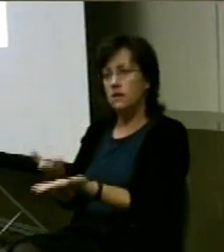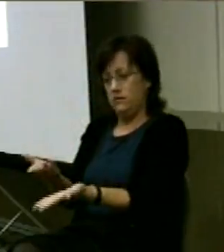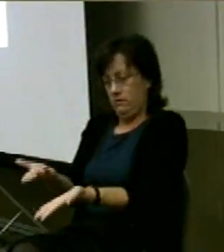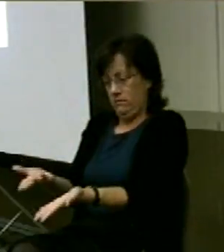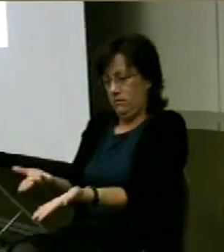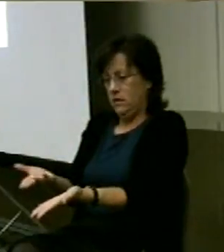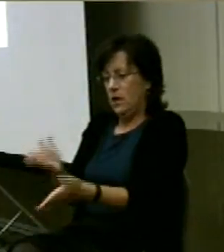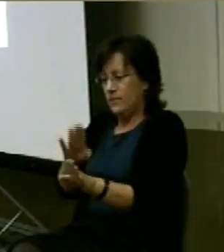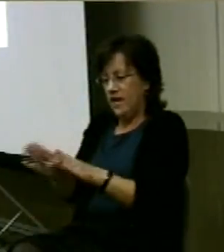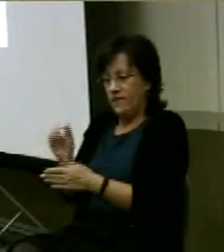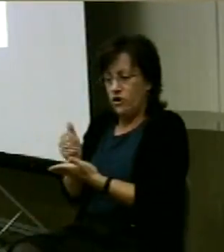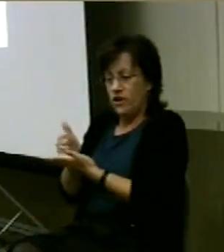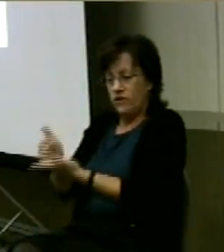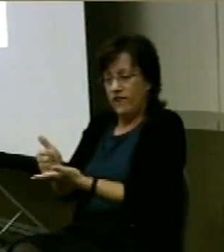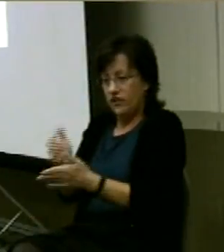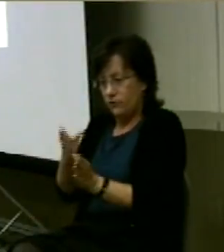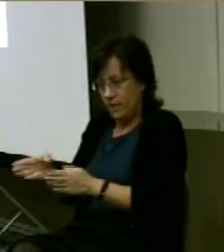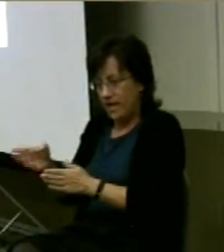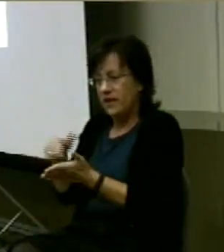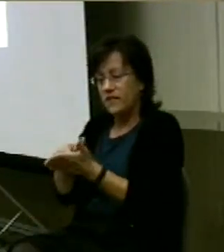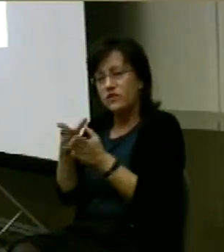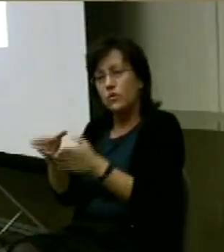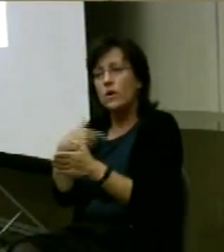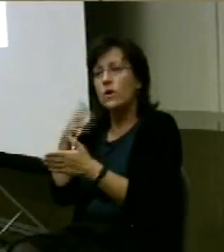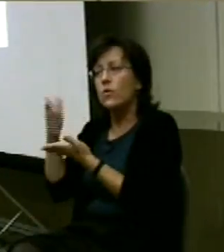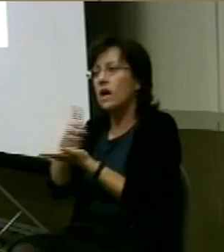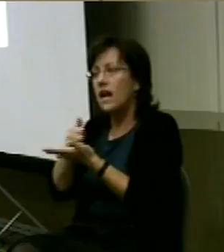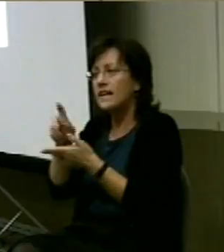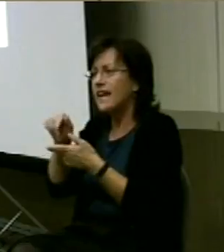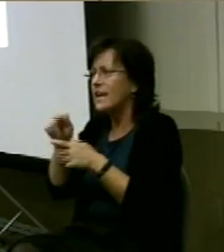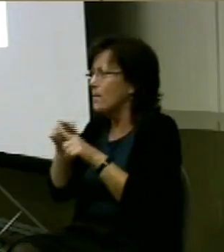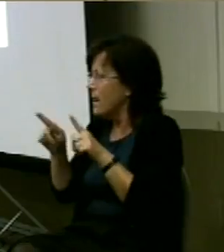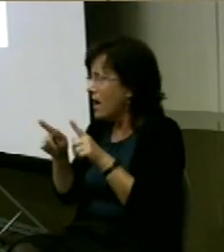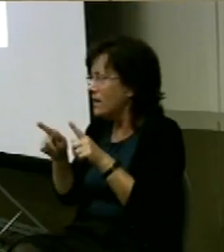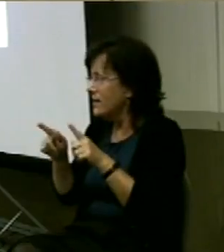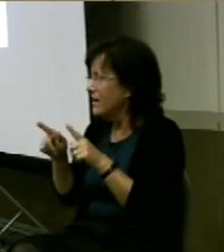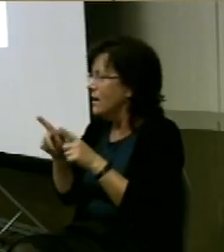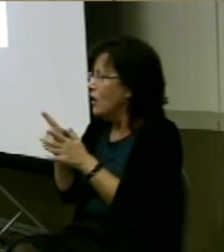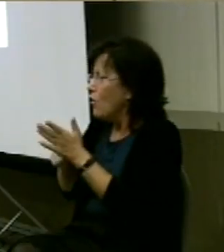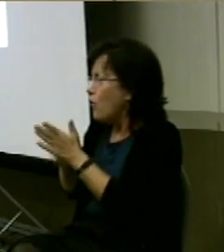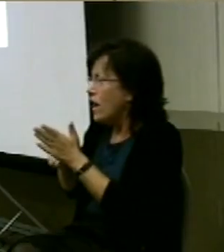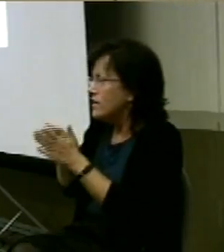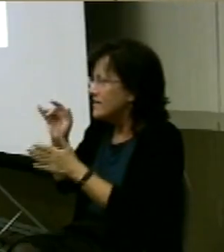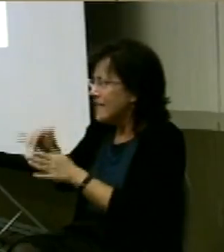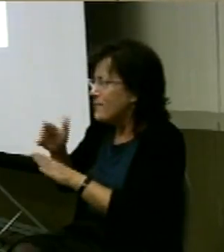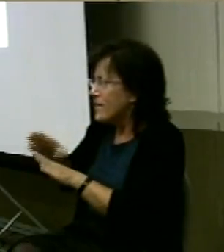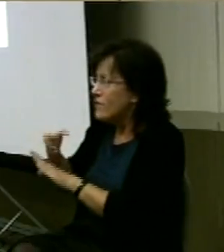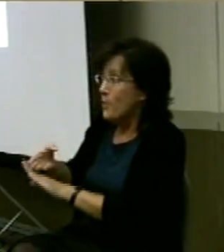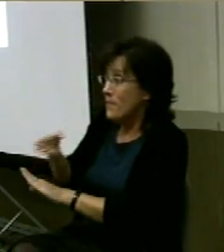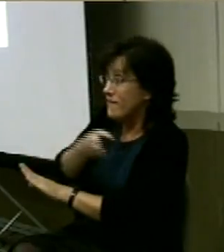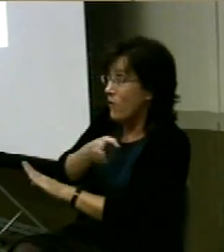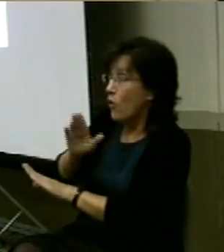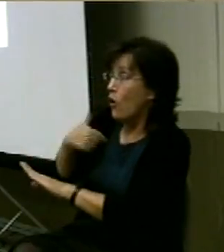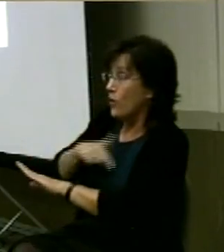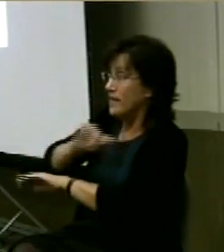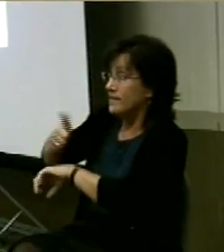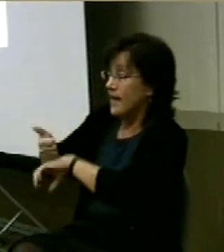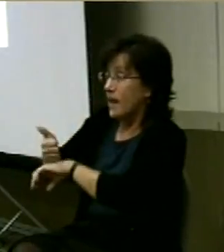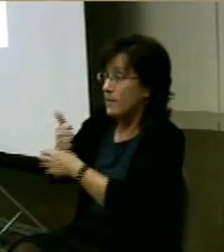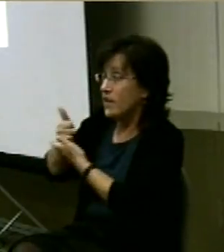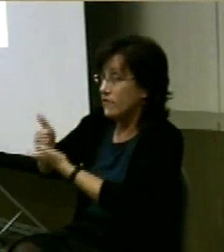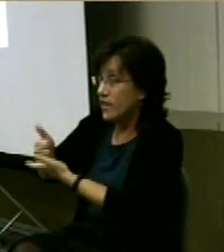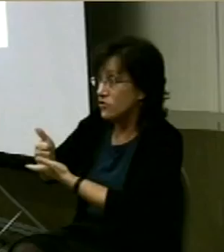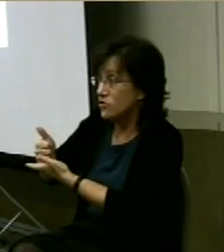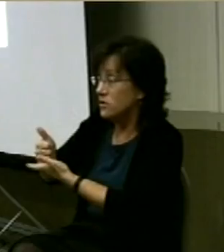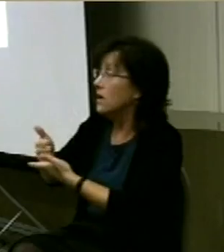behavior intervention plan and this is how we're going to collect data, but what was that behavior like before we put our intervention into place? What is our behavior